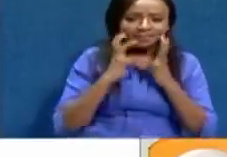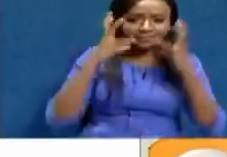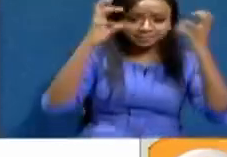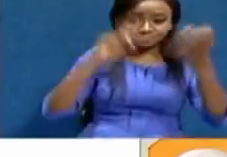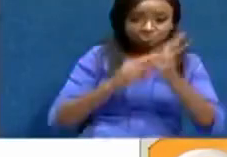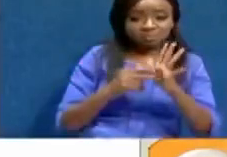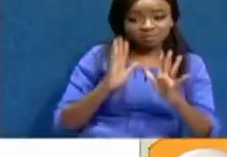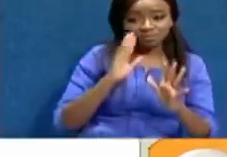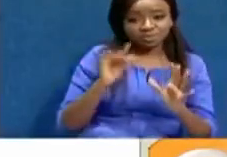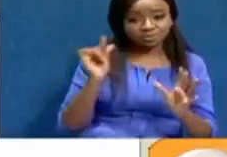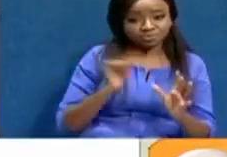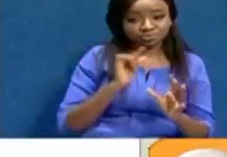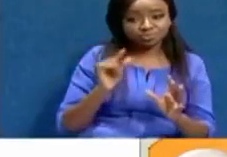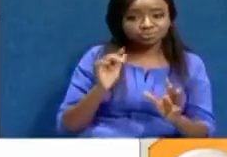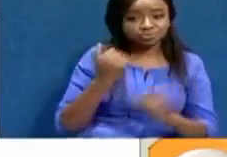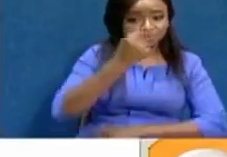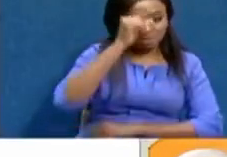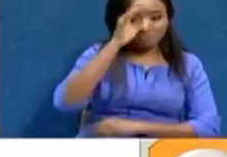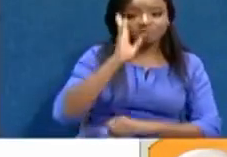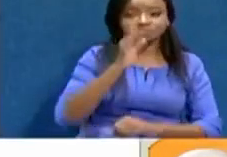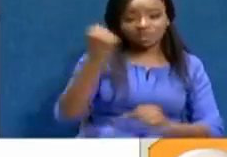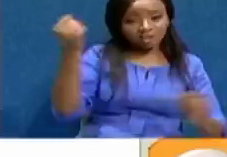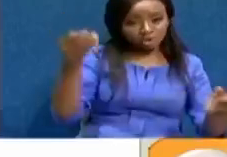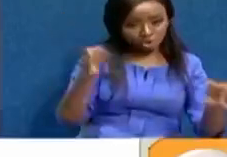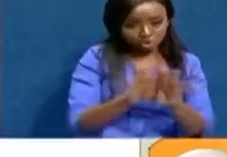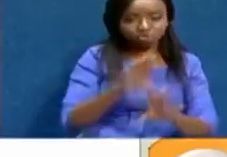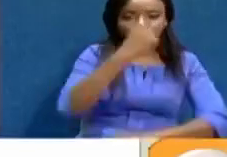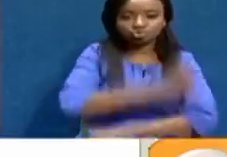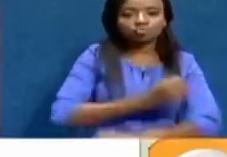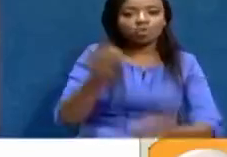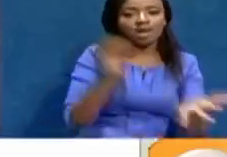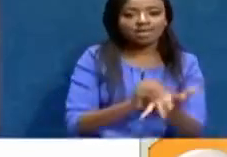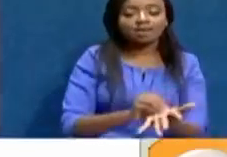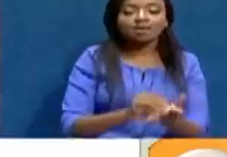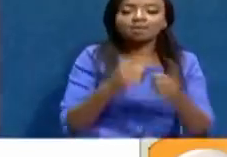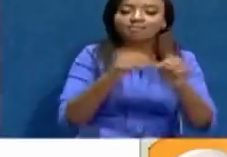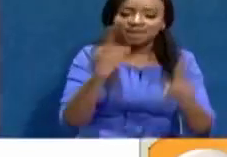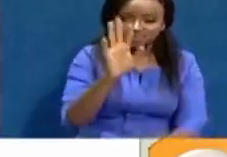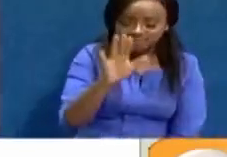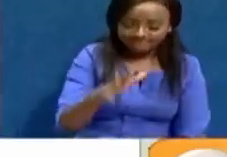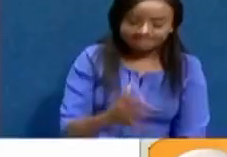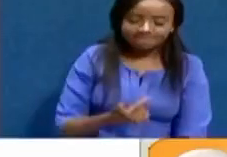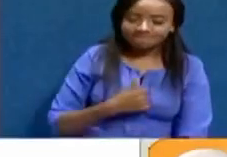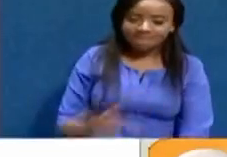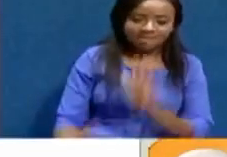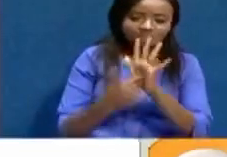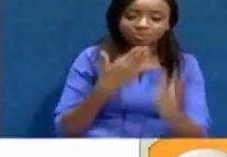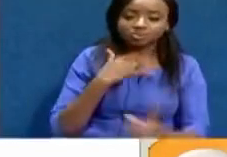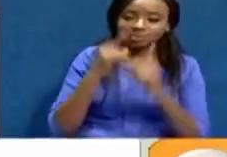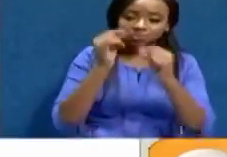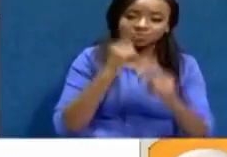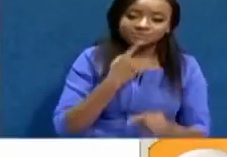be calls on the government to shut down schools once again. But allow me to submit tonight that these